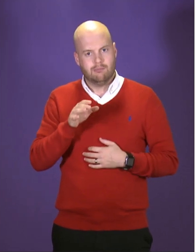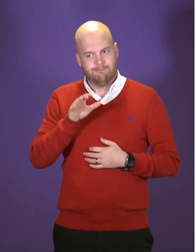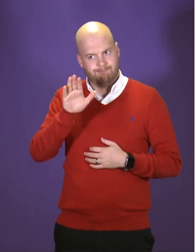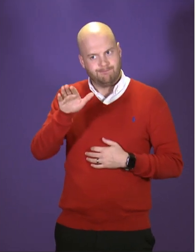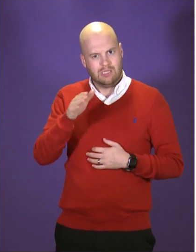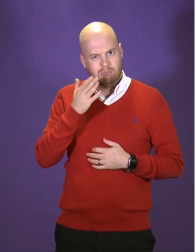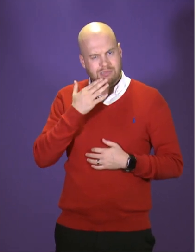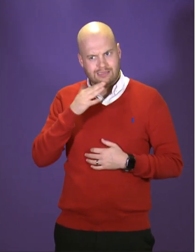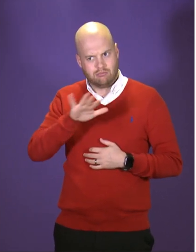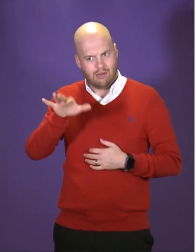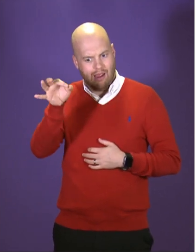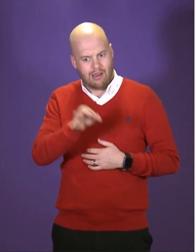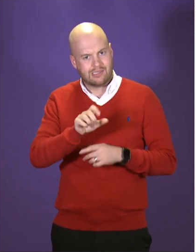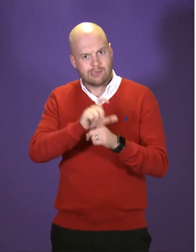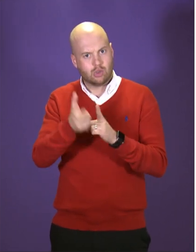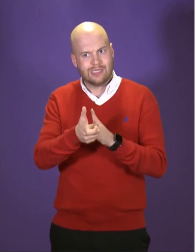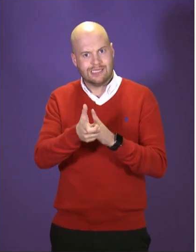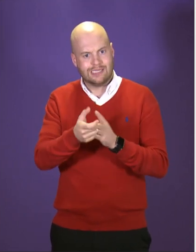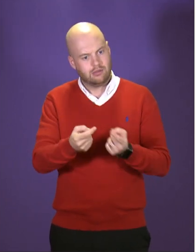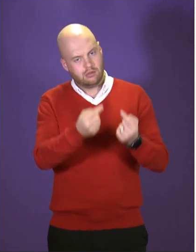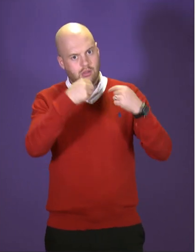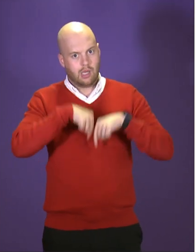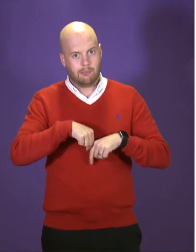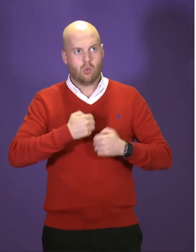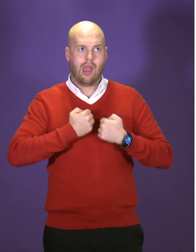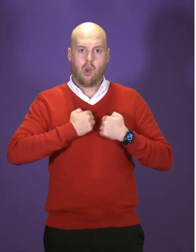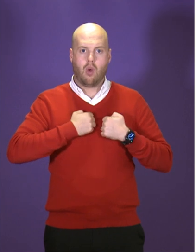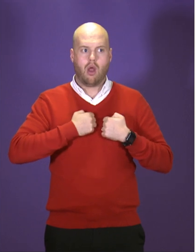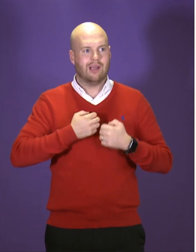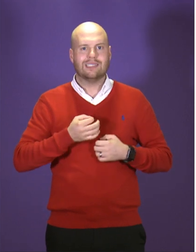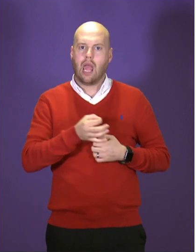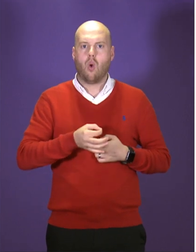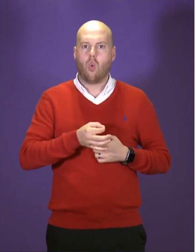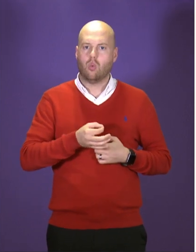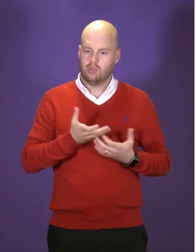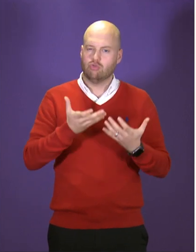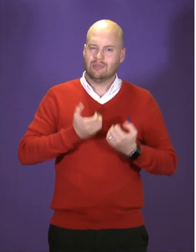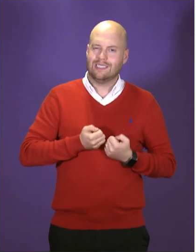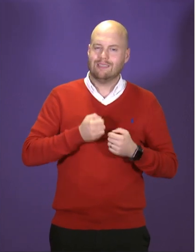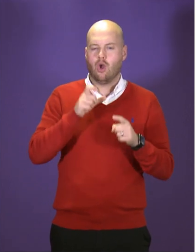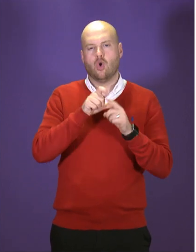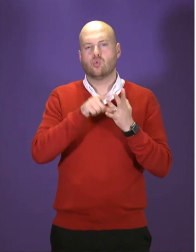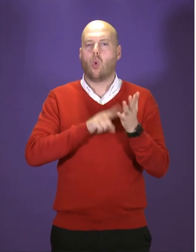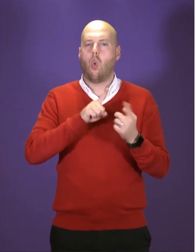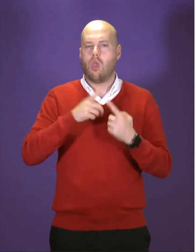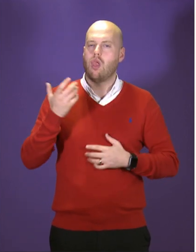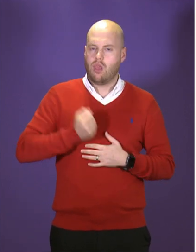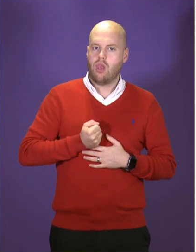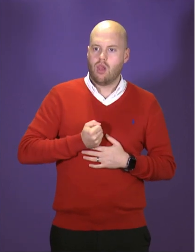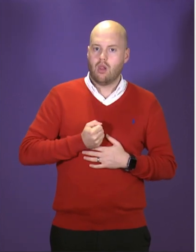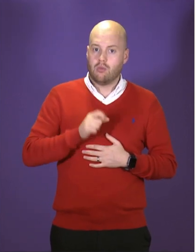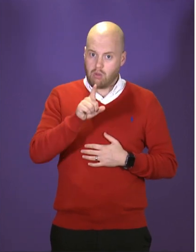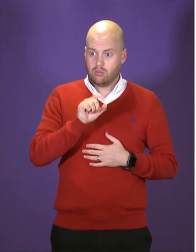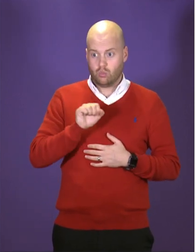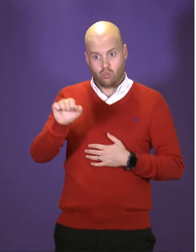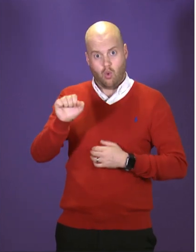the communities to come into your town to receive their dole. But can your dole officer go out to the